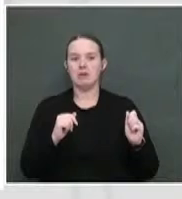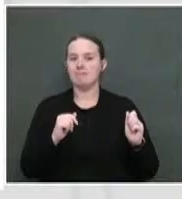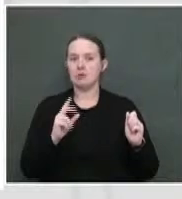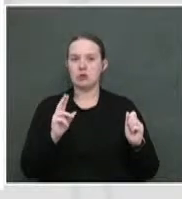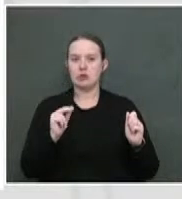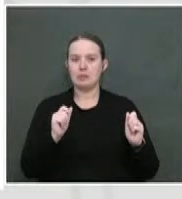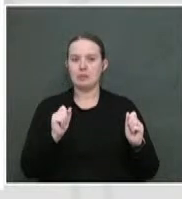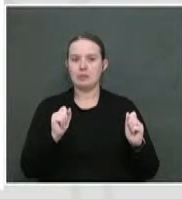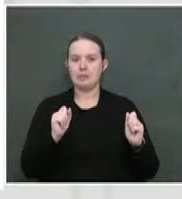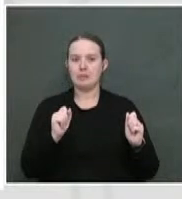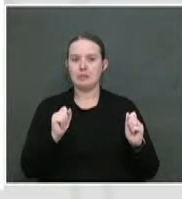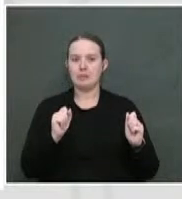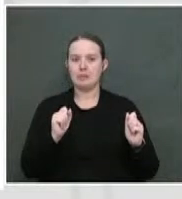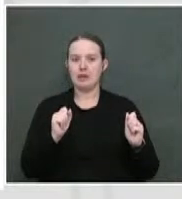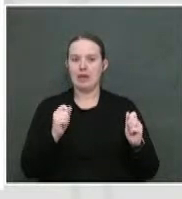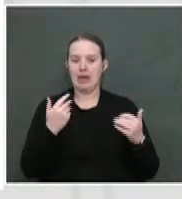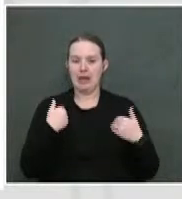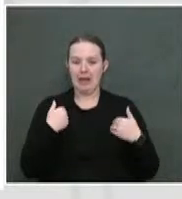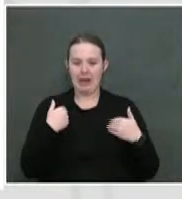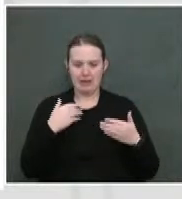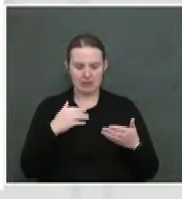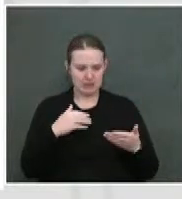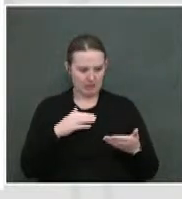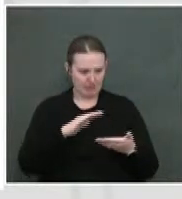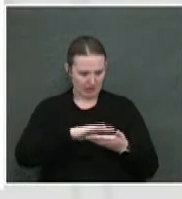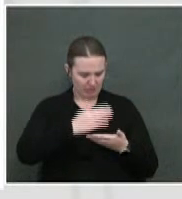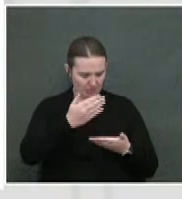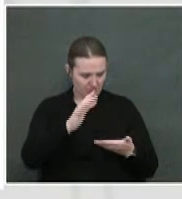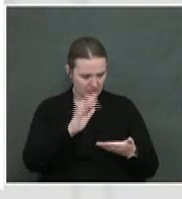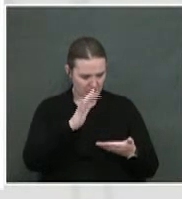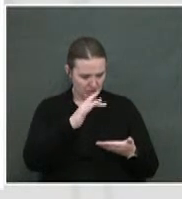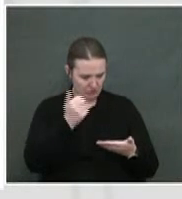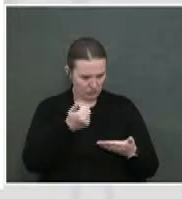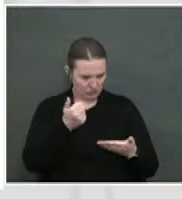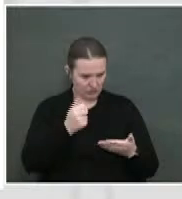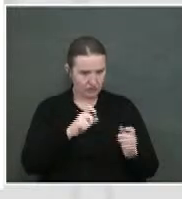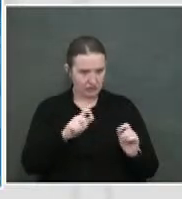Nope. I had it open on I will tell you which slide number.